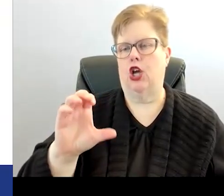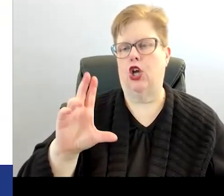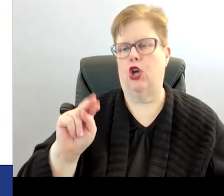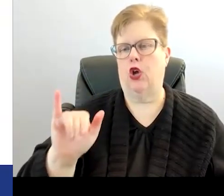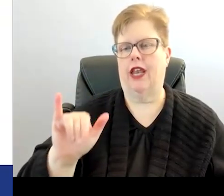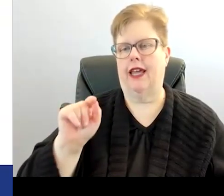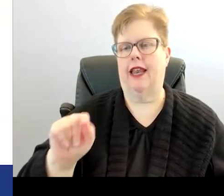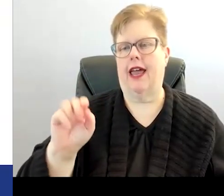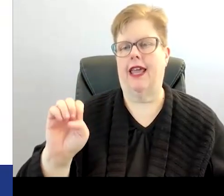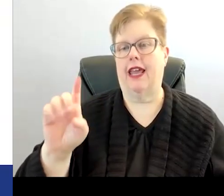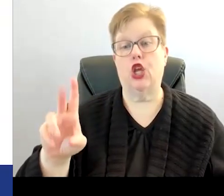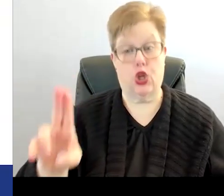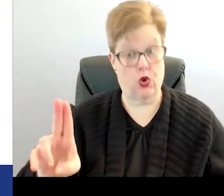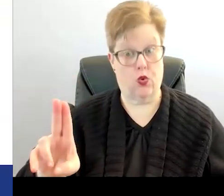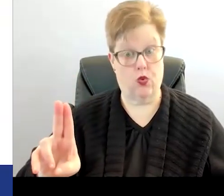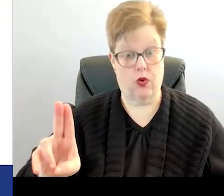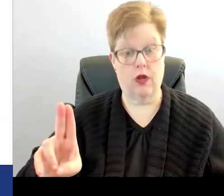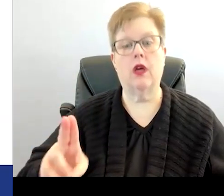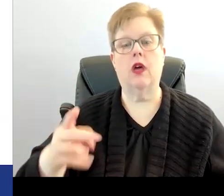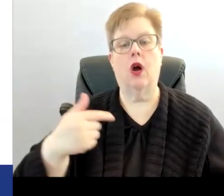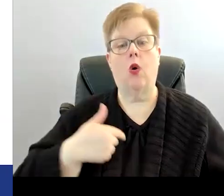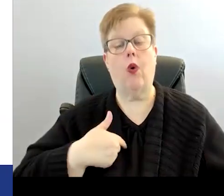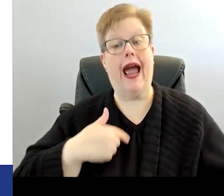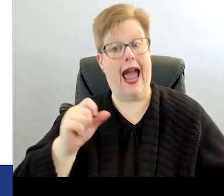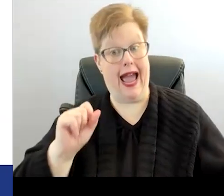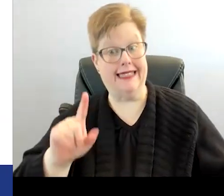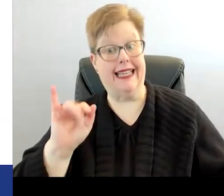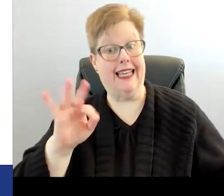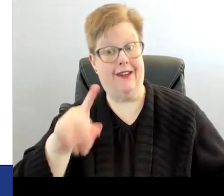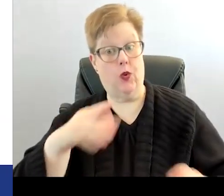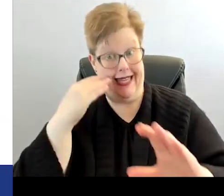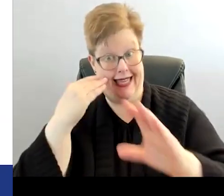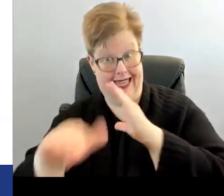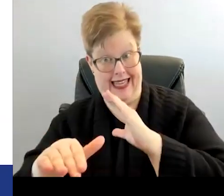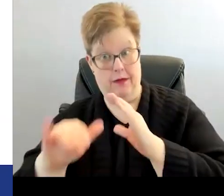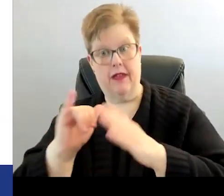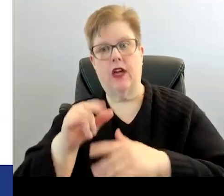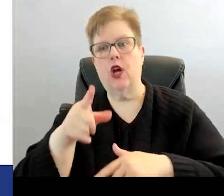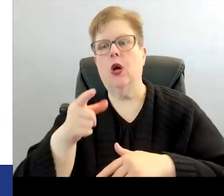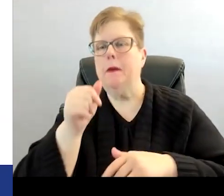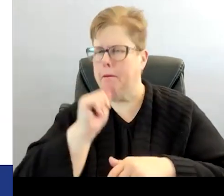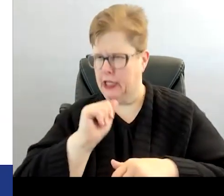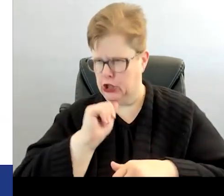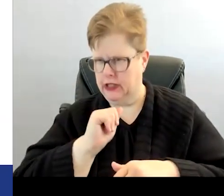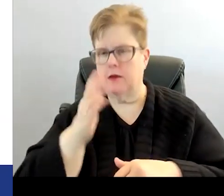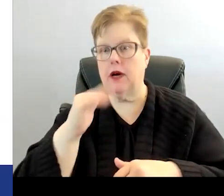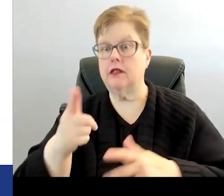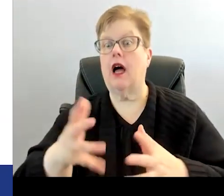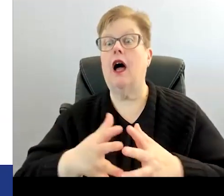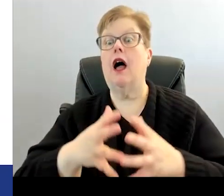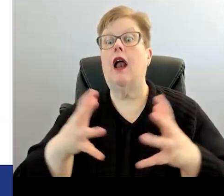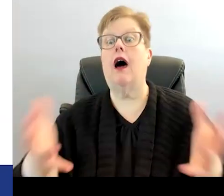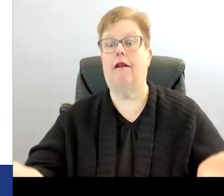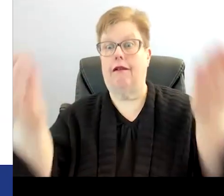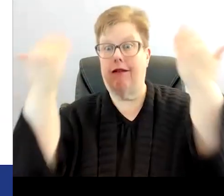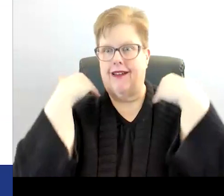pla@sps.cuny.edu. We do ask, though, that if you send an email, that you are a little bit patient. They are a little bit